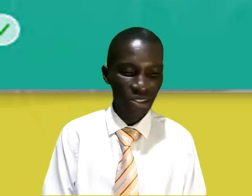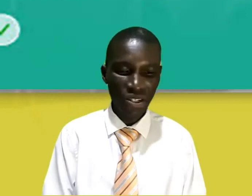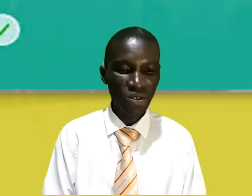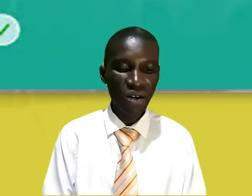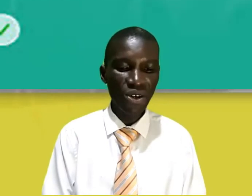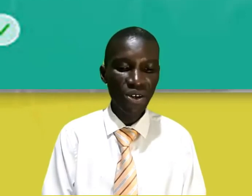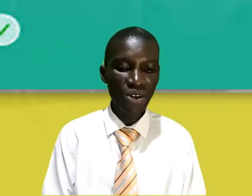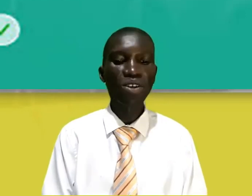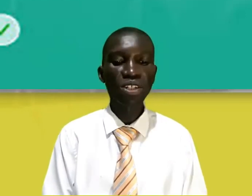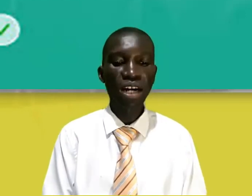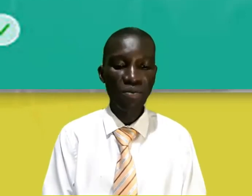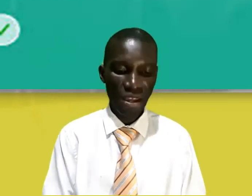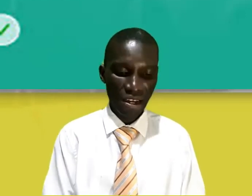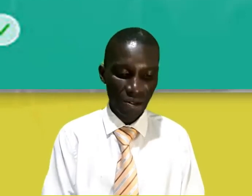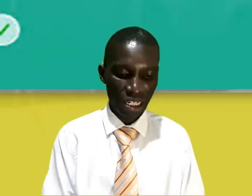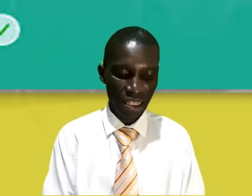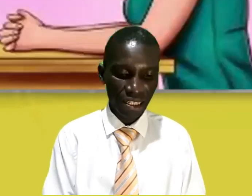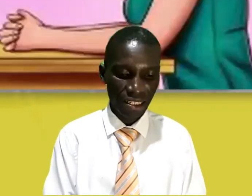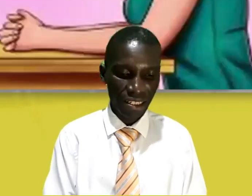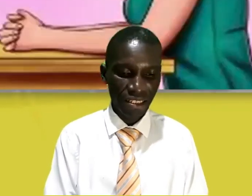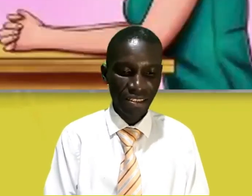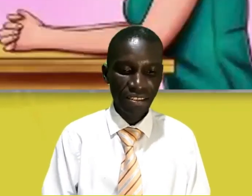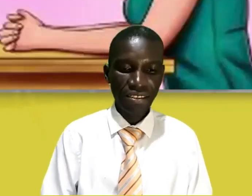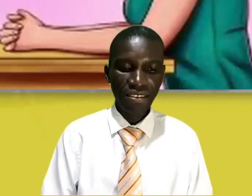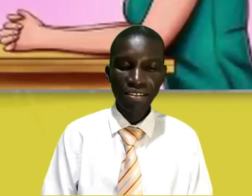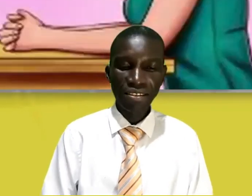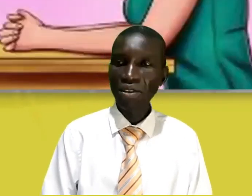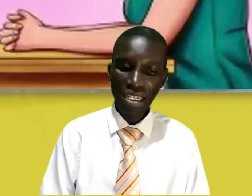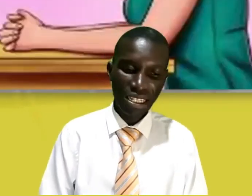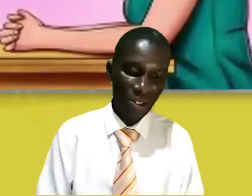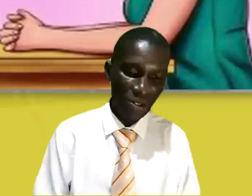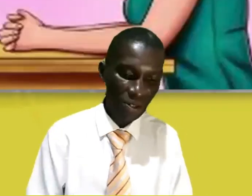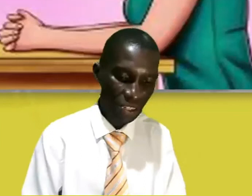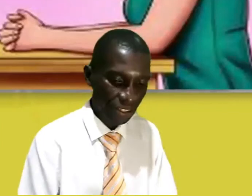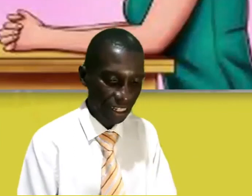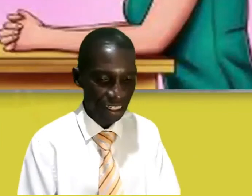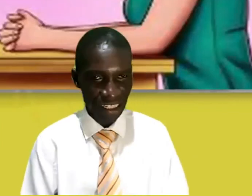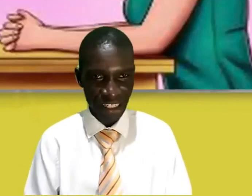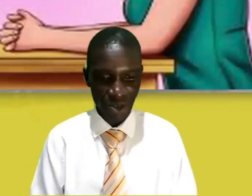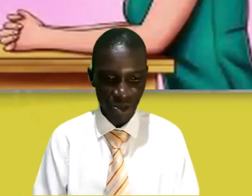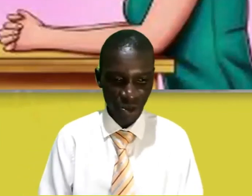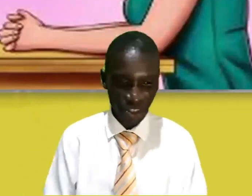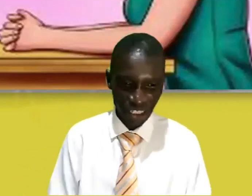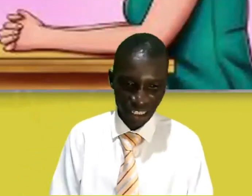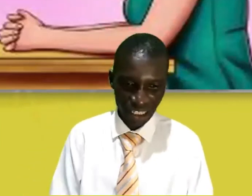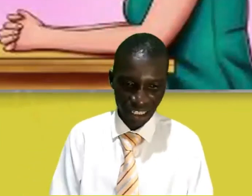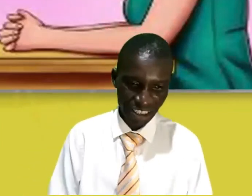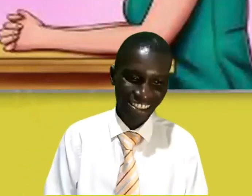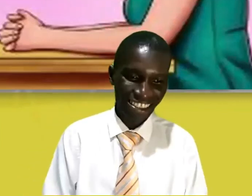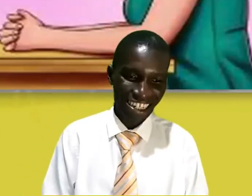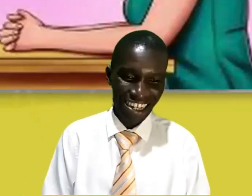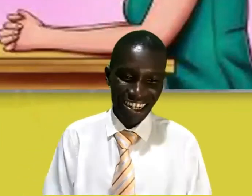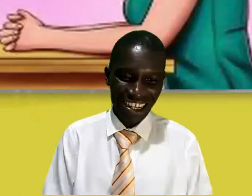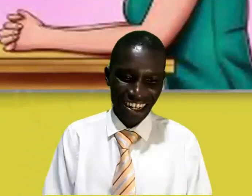You cannot look away, you cannot look down. Look at this. What are you reading into this